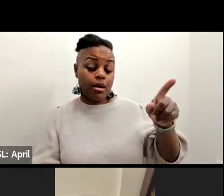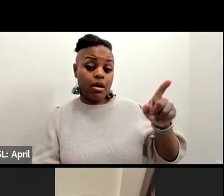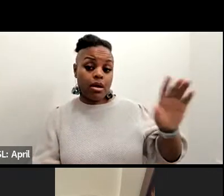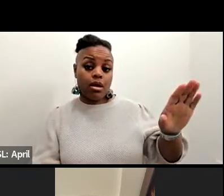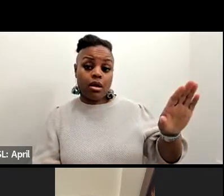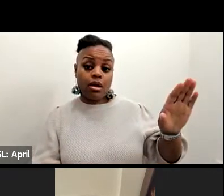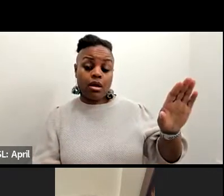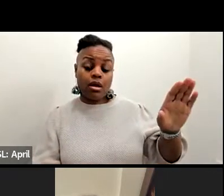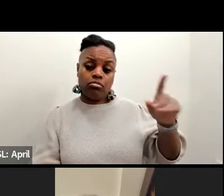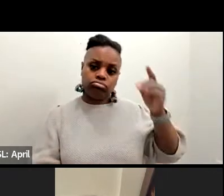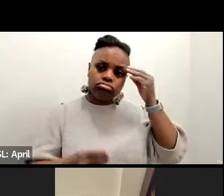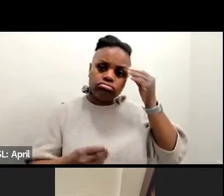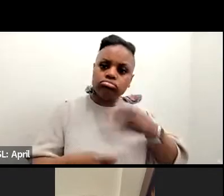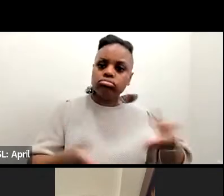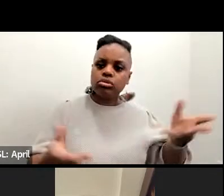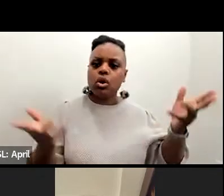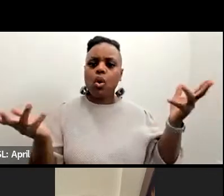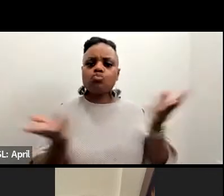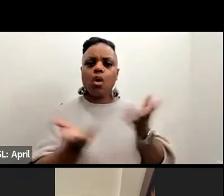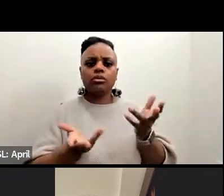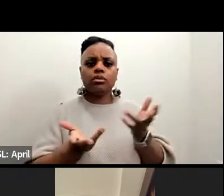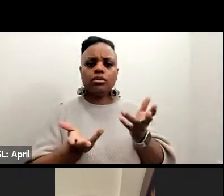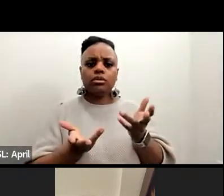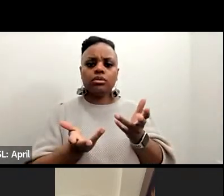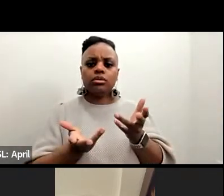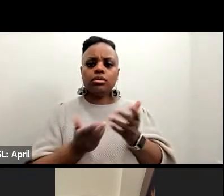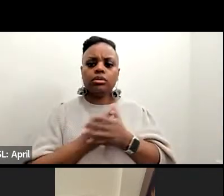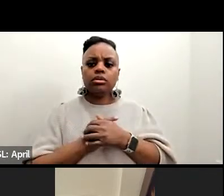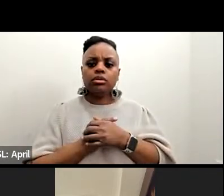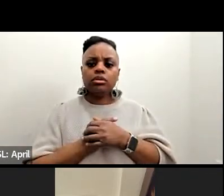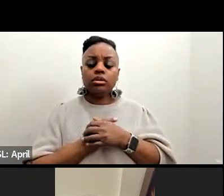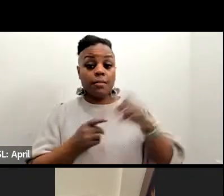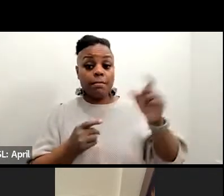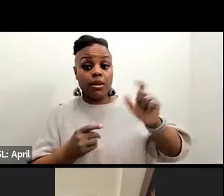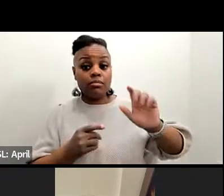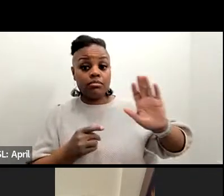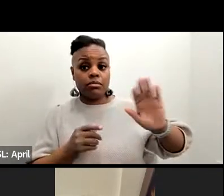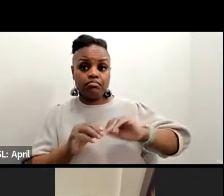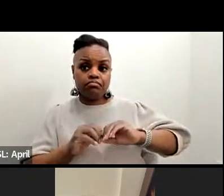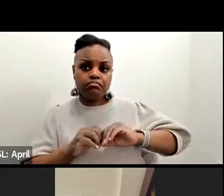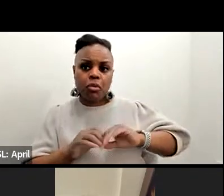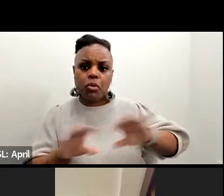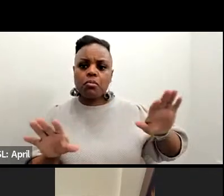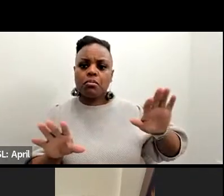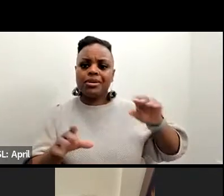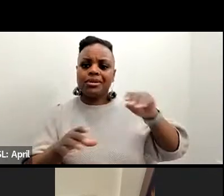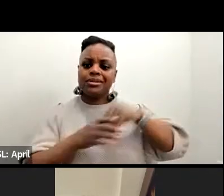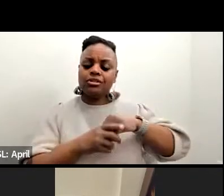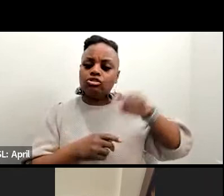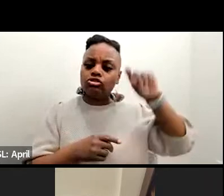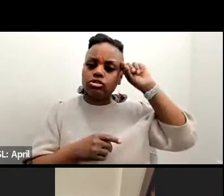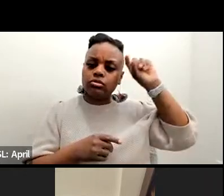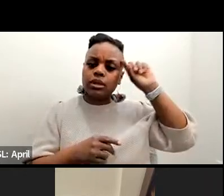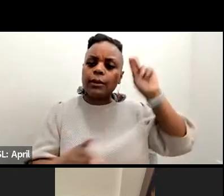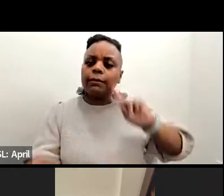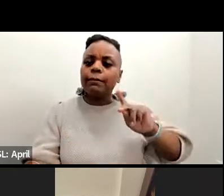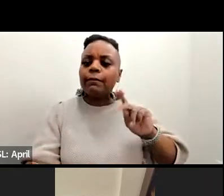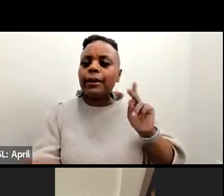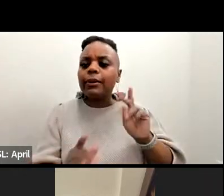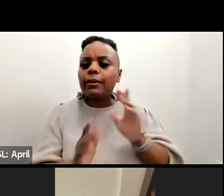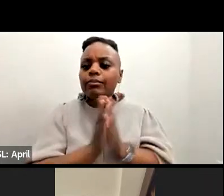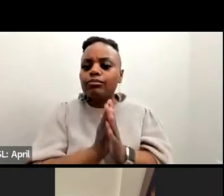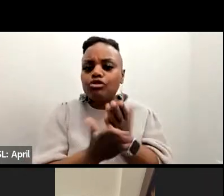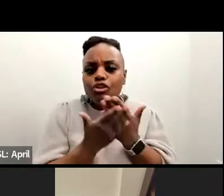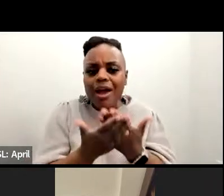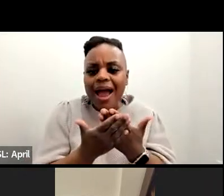Egyptian society. So people are praying at higher rates. People's wives are covered, right? I mean, that was kind of the punchline of the joke, that